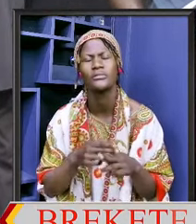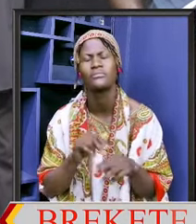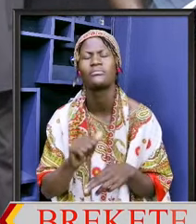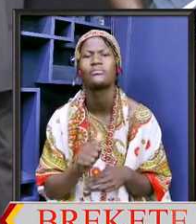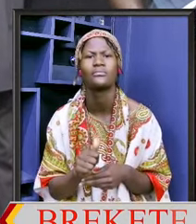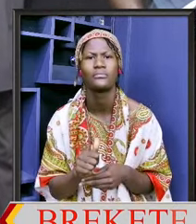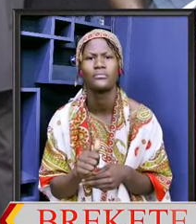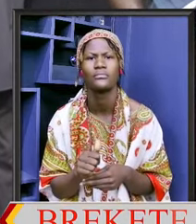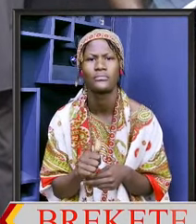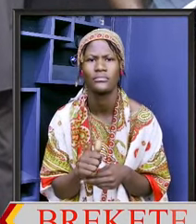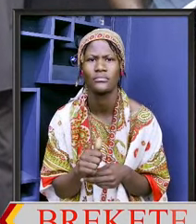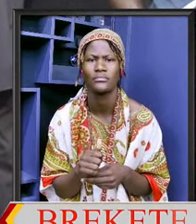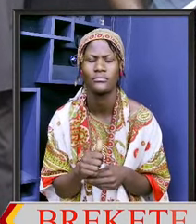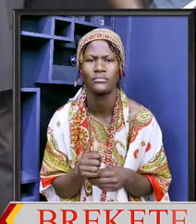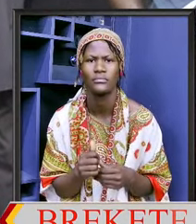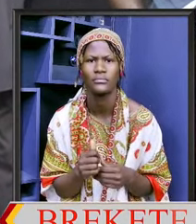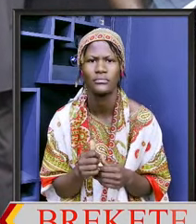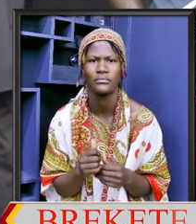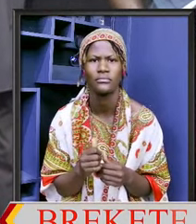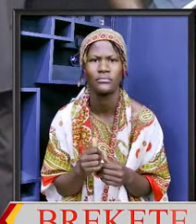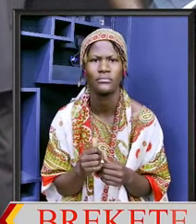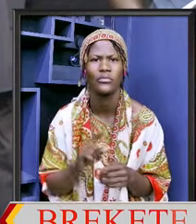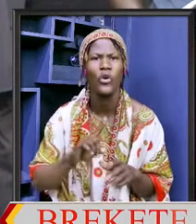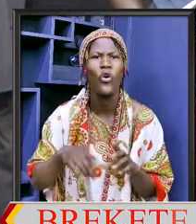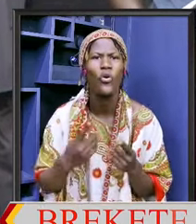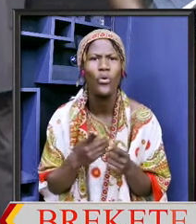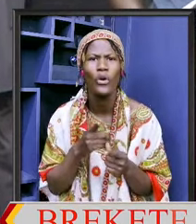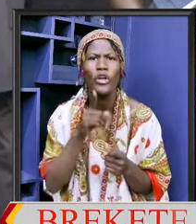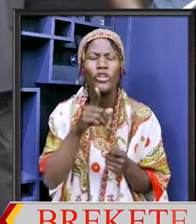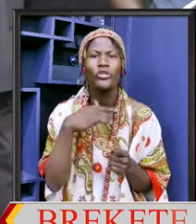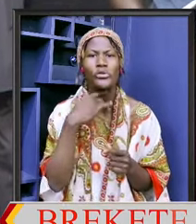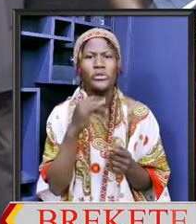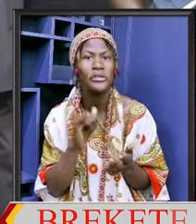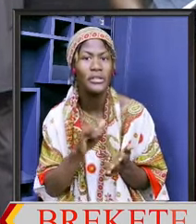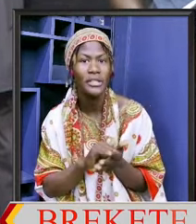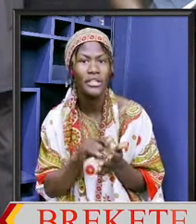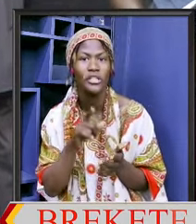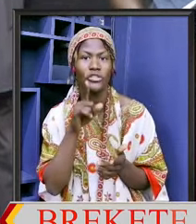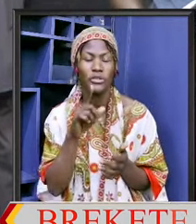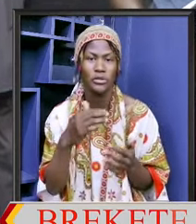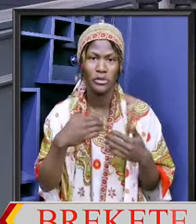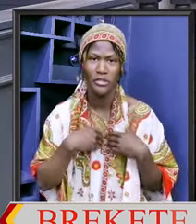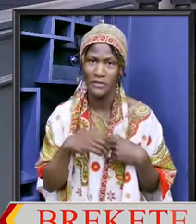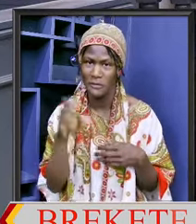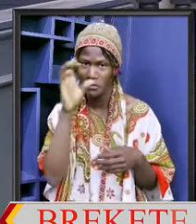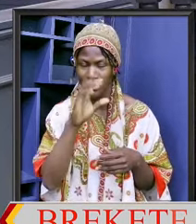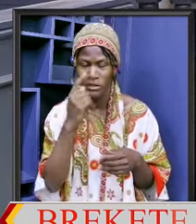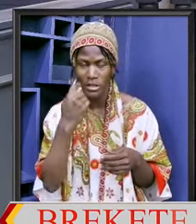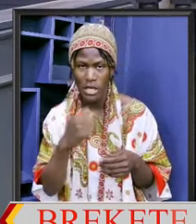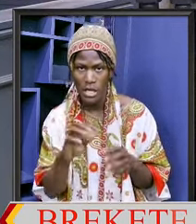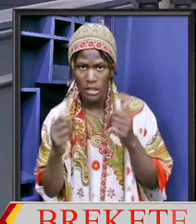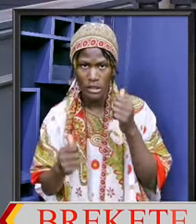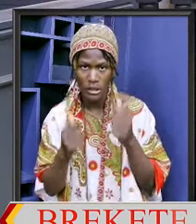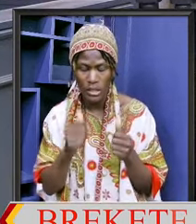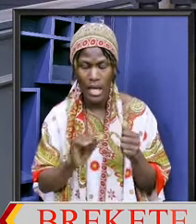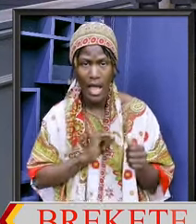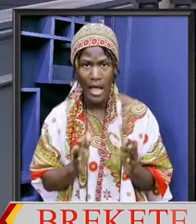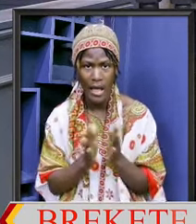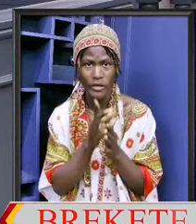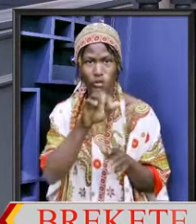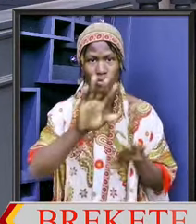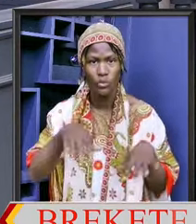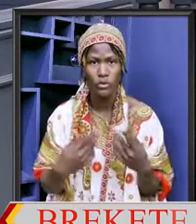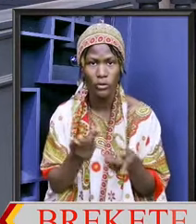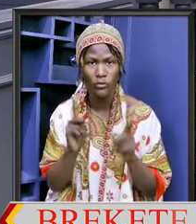Chinemeze. When we say we don't see the car, yes, sir. I ask you what of the people.